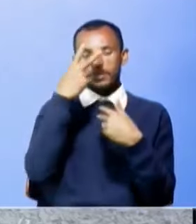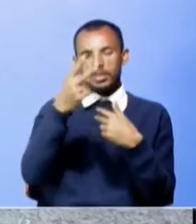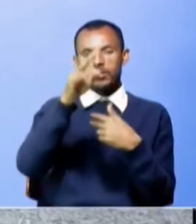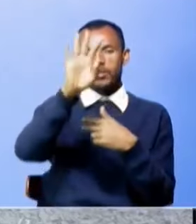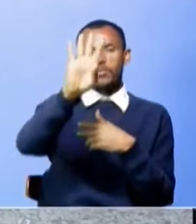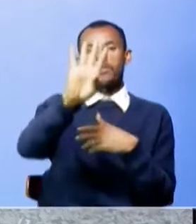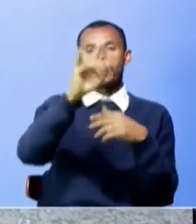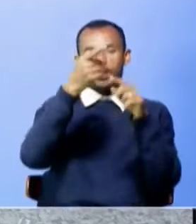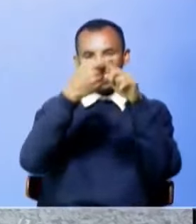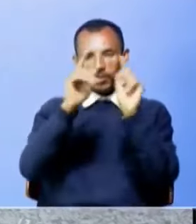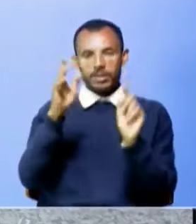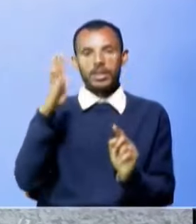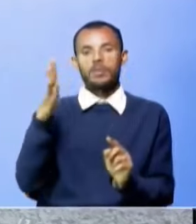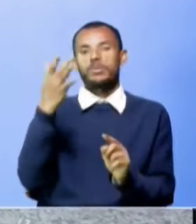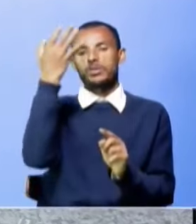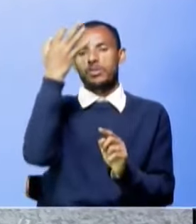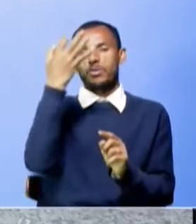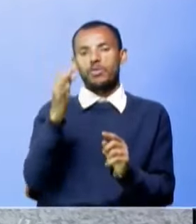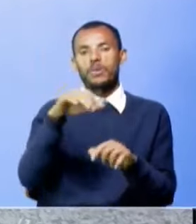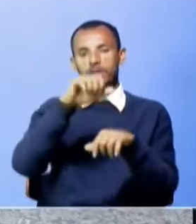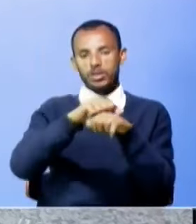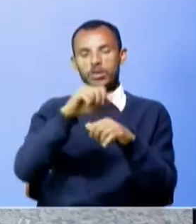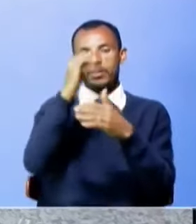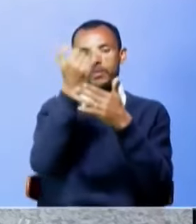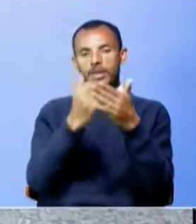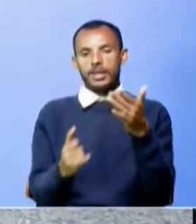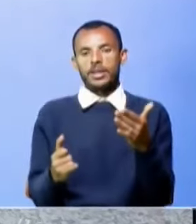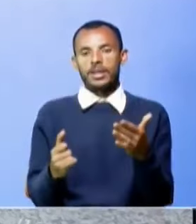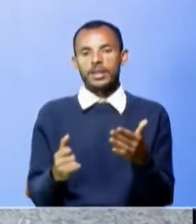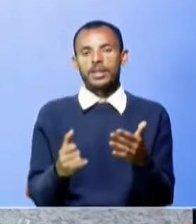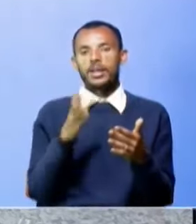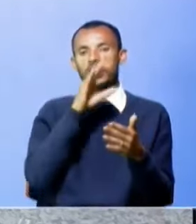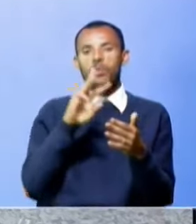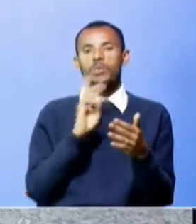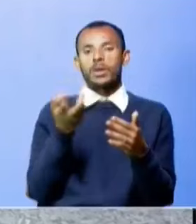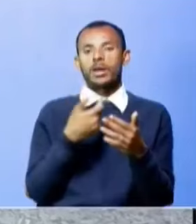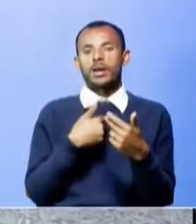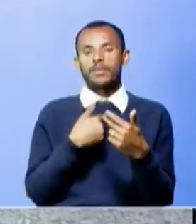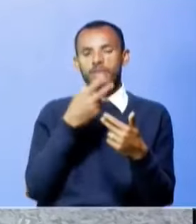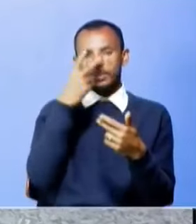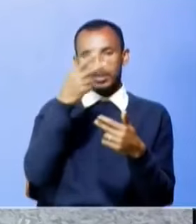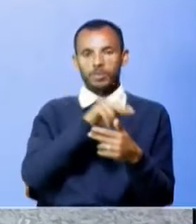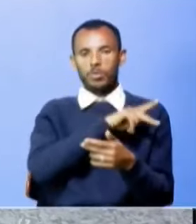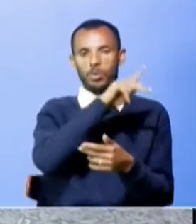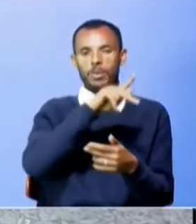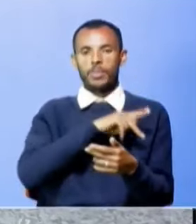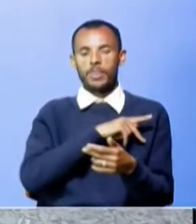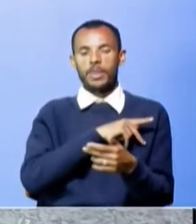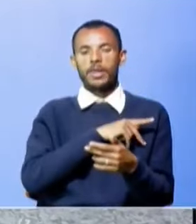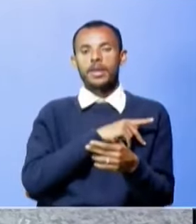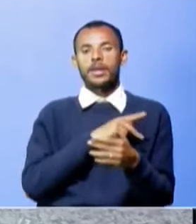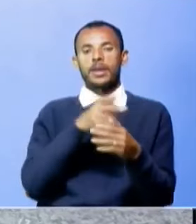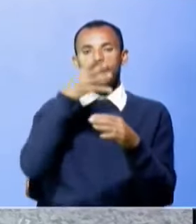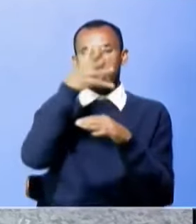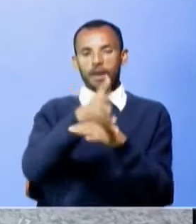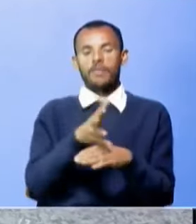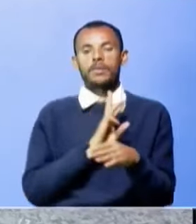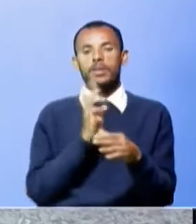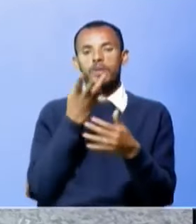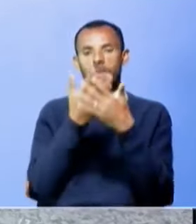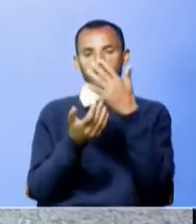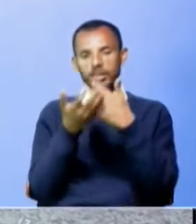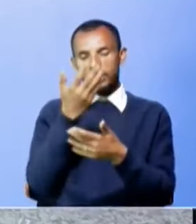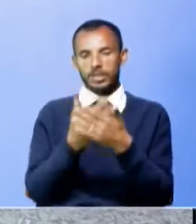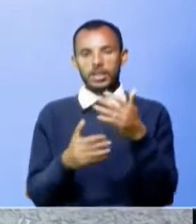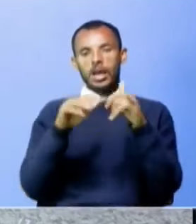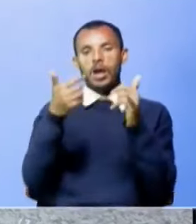4 different types of solid figure, and we have seen their properties. Then after, we discussed